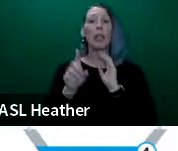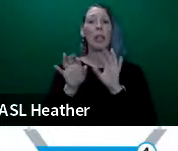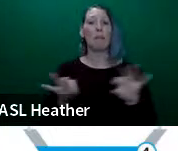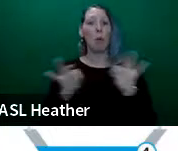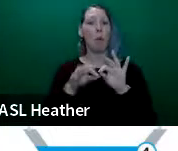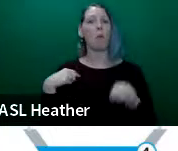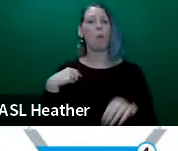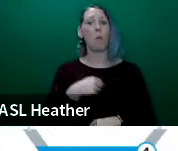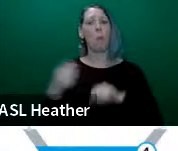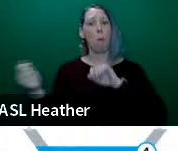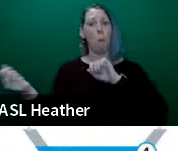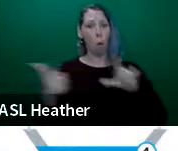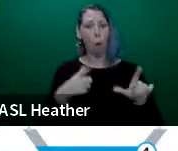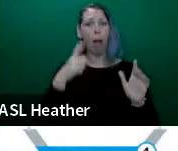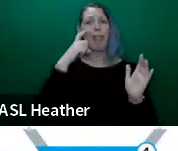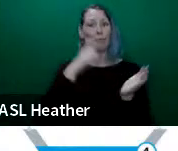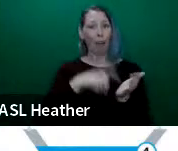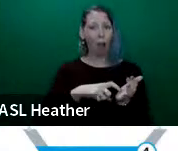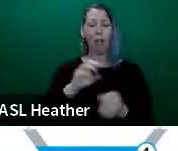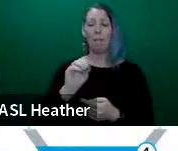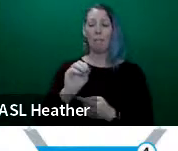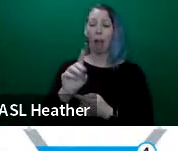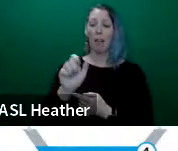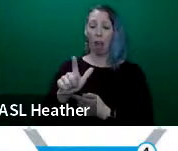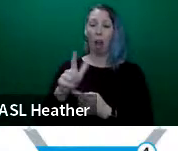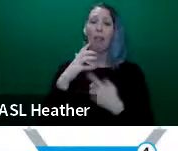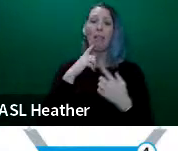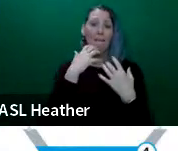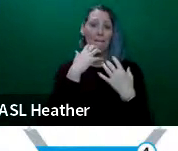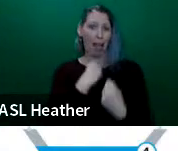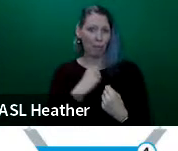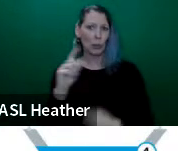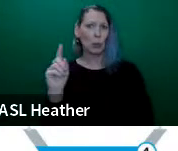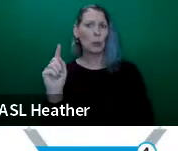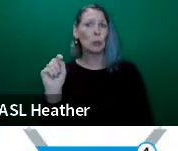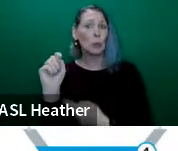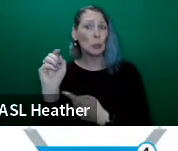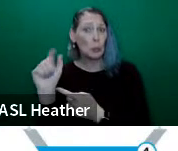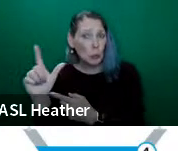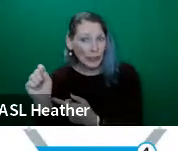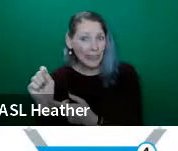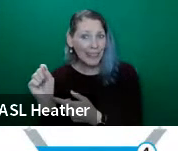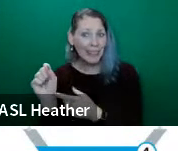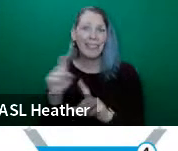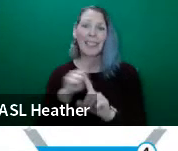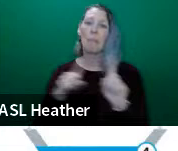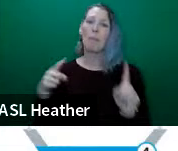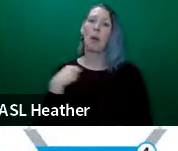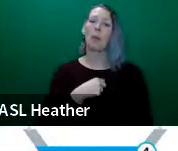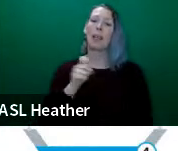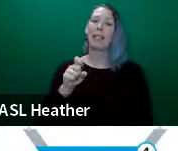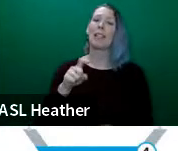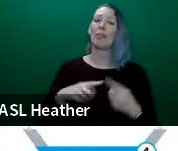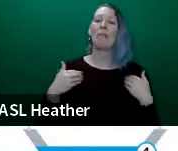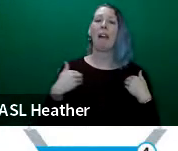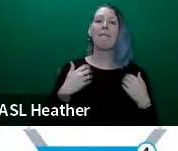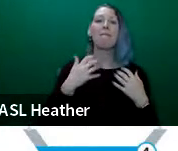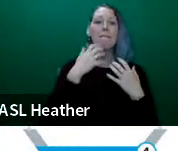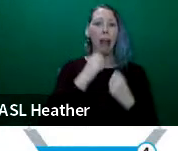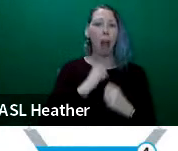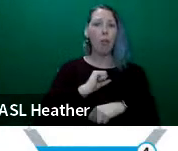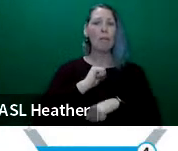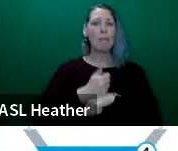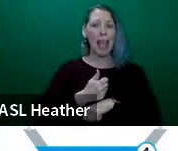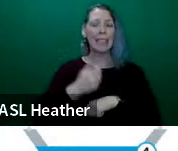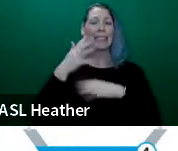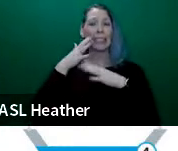we all acknowledge that models are valuable tools, but we need to have value-based decision that's informed